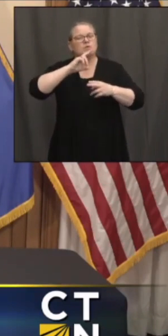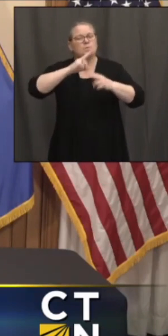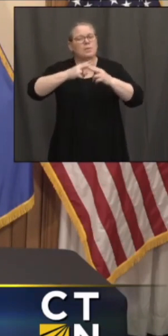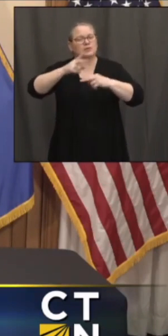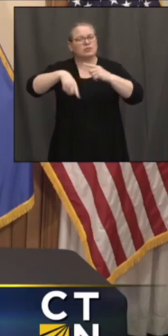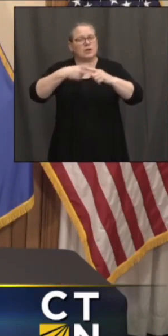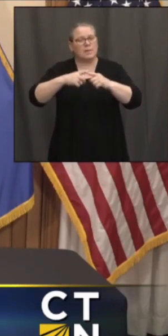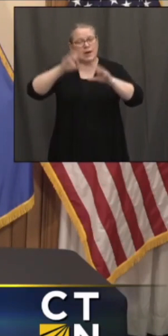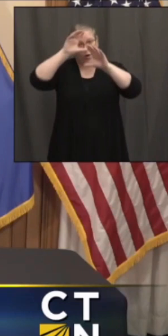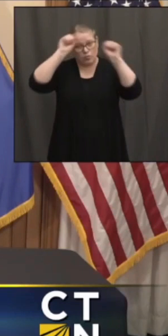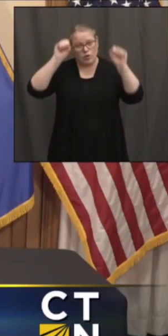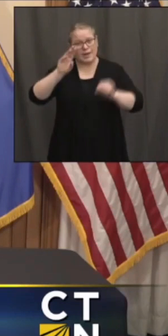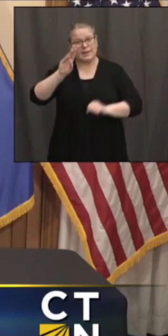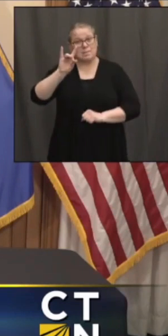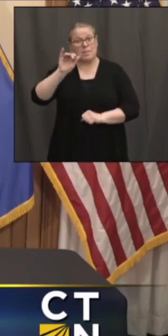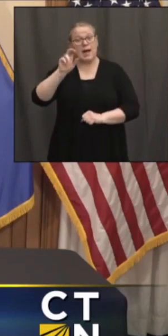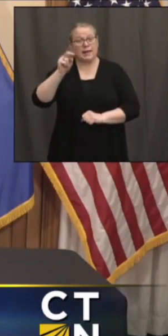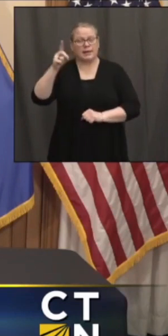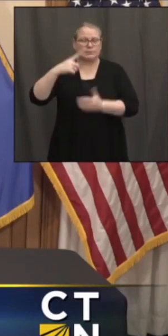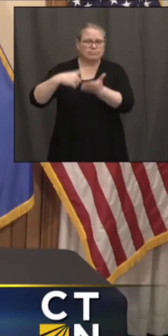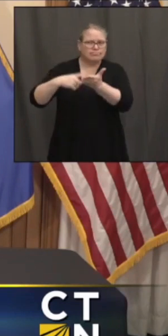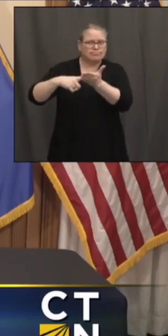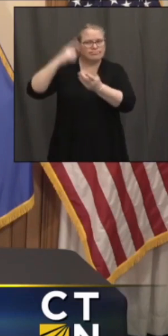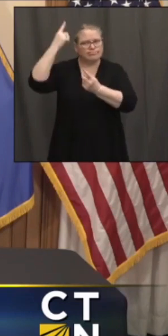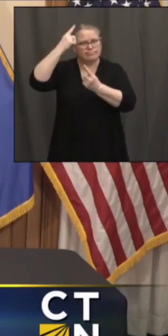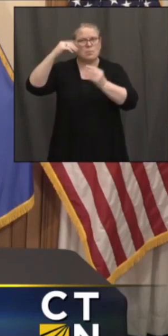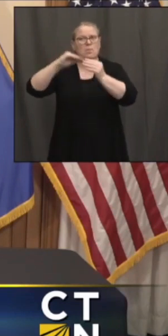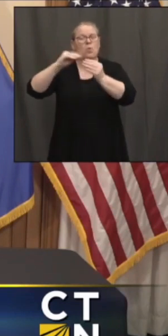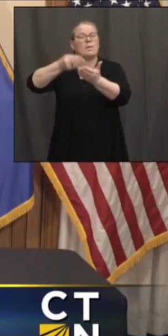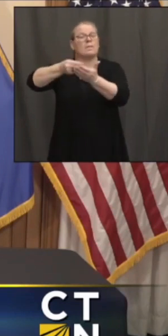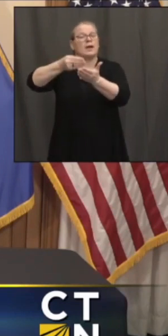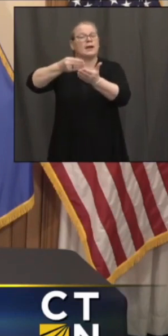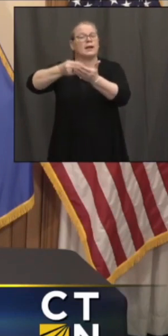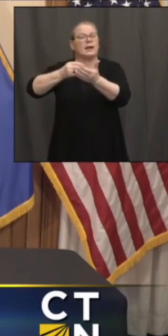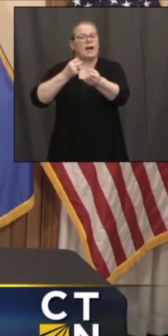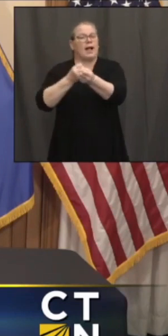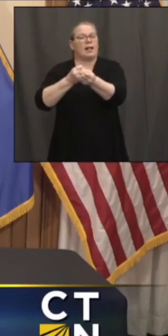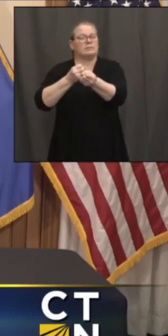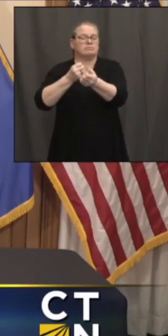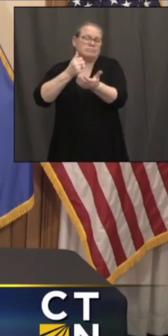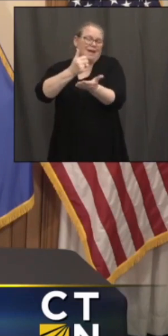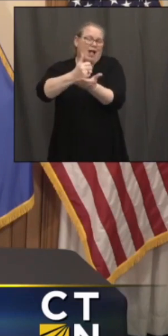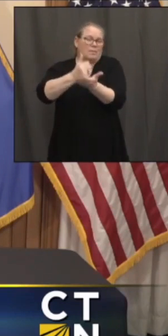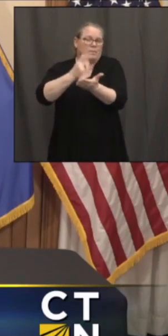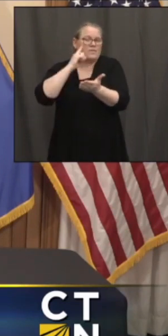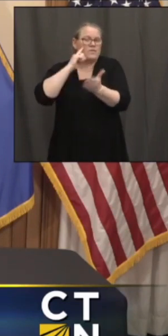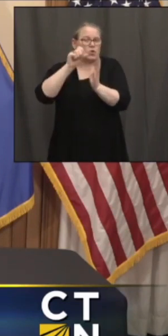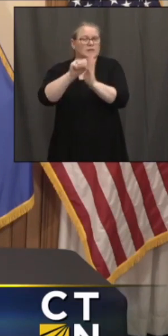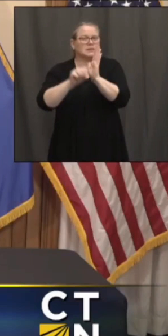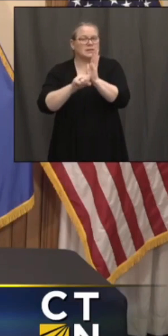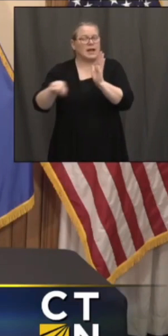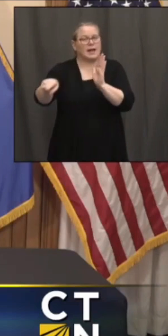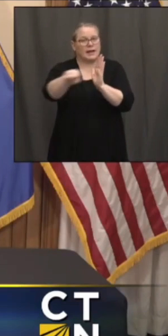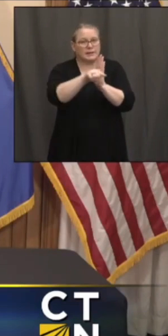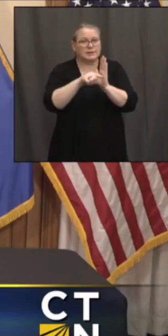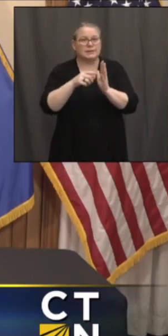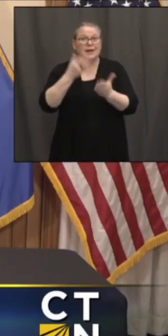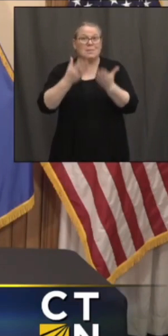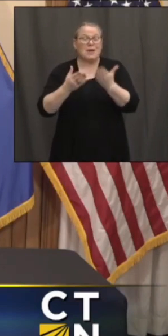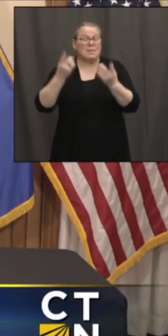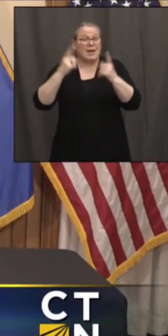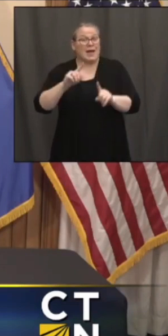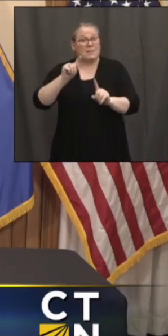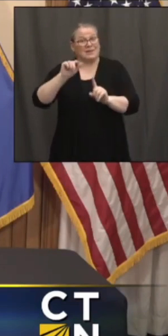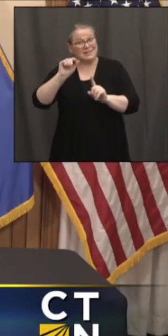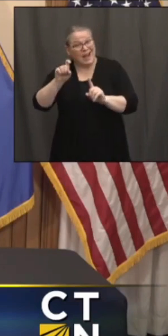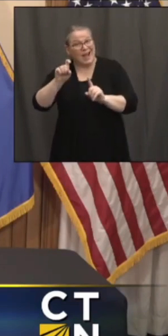more aid to states to kind of help and maybe keep having to raise taxes. Do